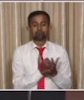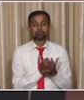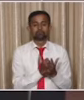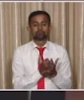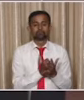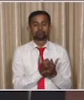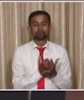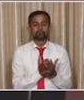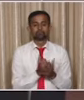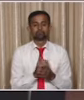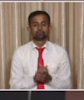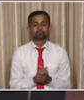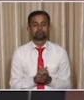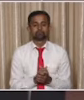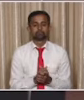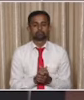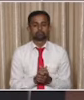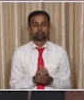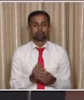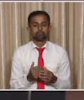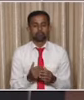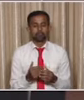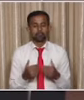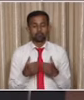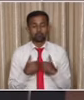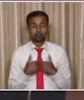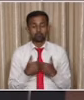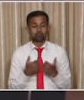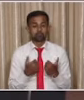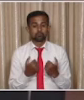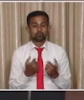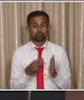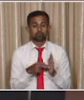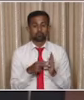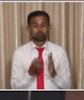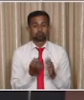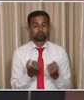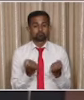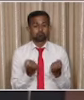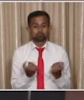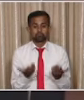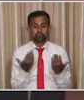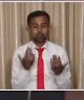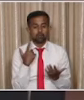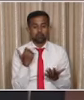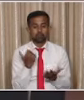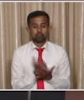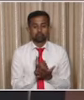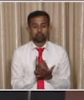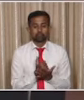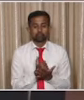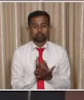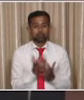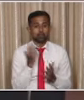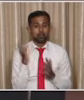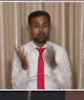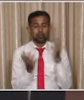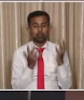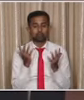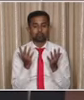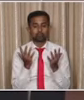follow a strong economic policy. Because today we have to go around the world with a begging